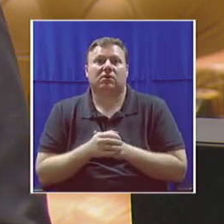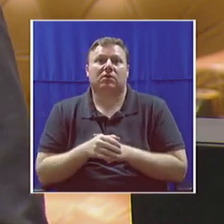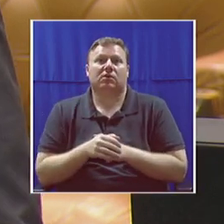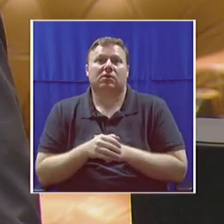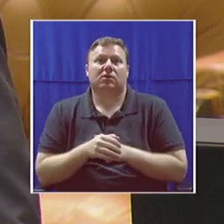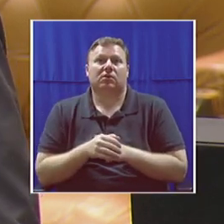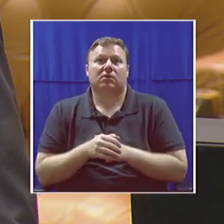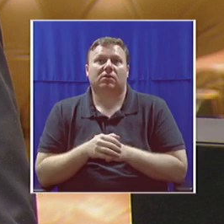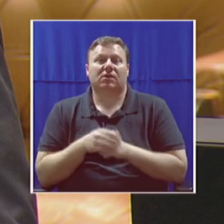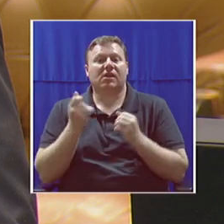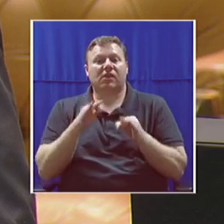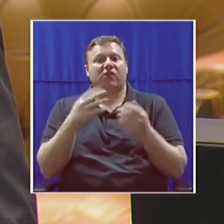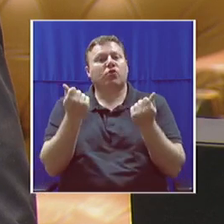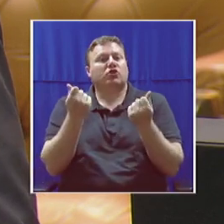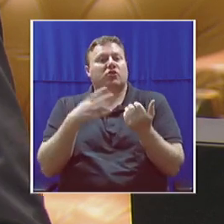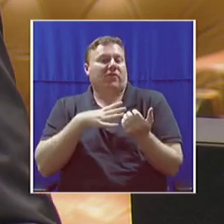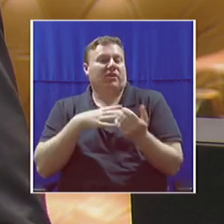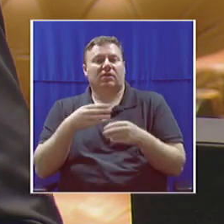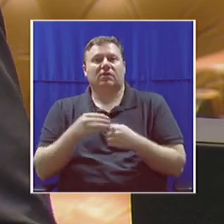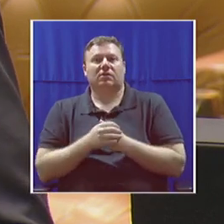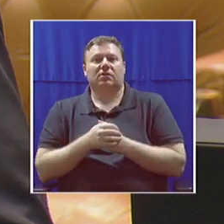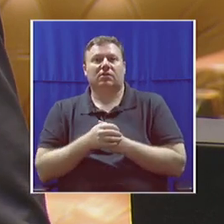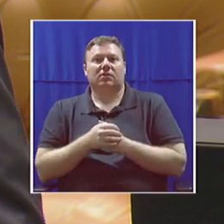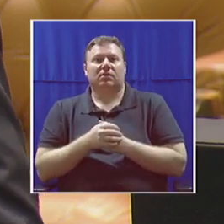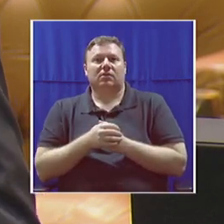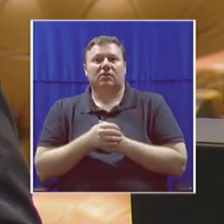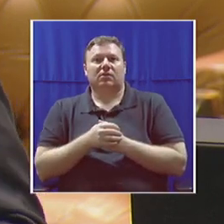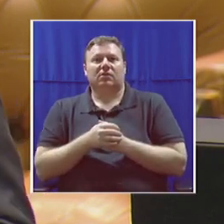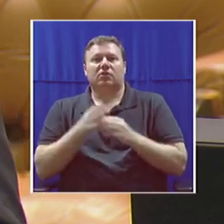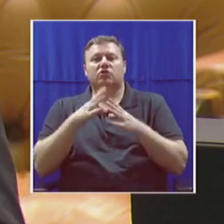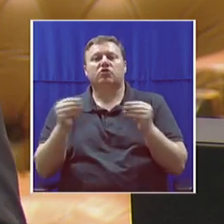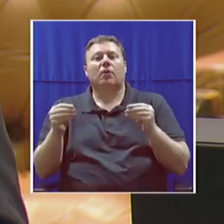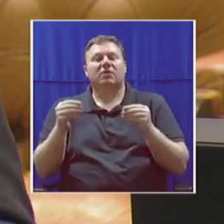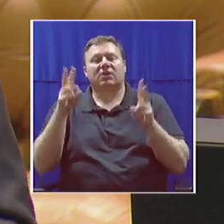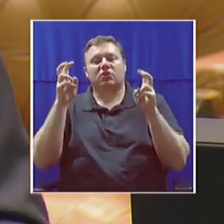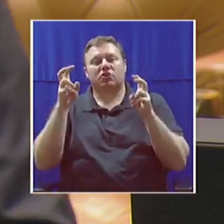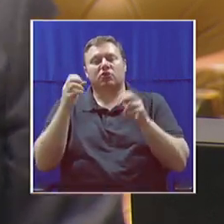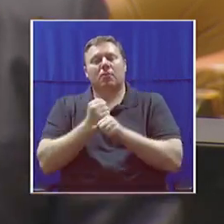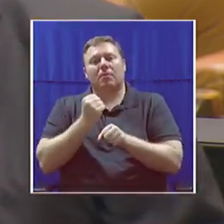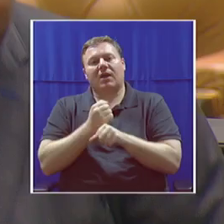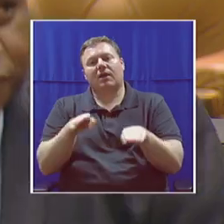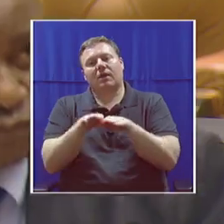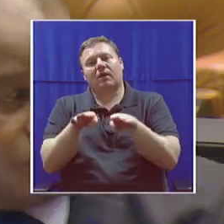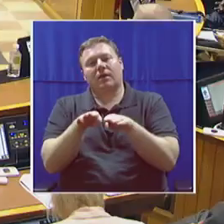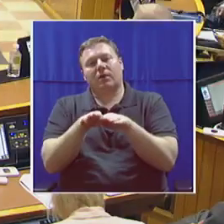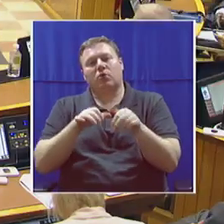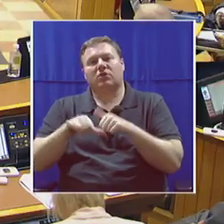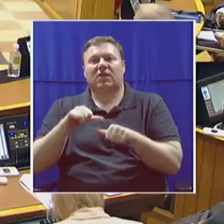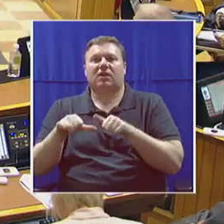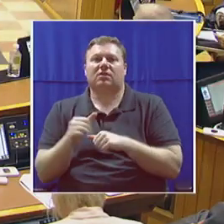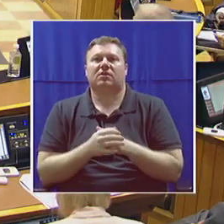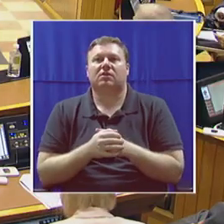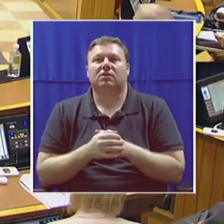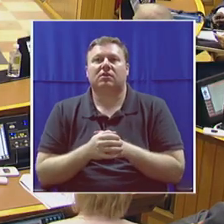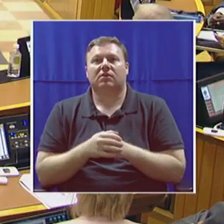pockets it will defeat the issue of creating and equal Society thank you sir the next